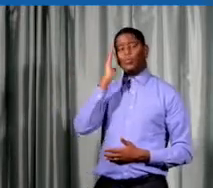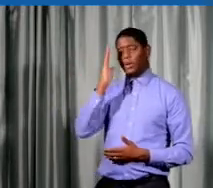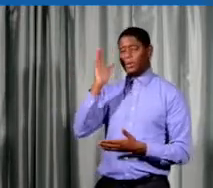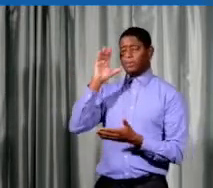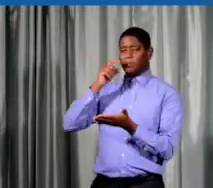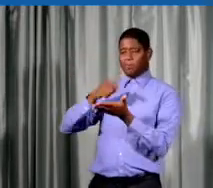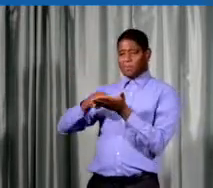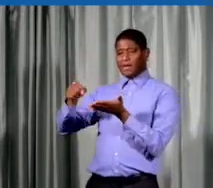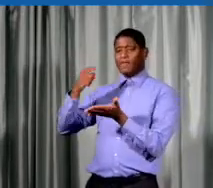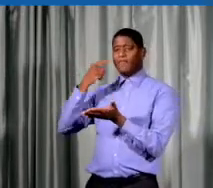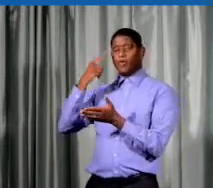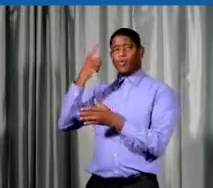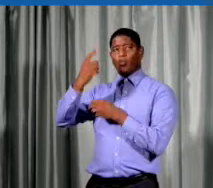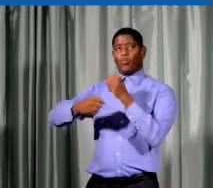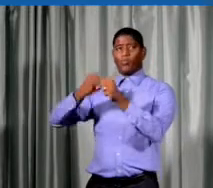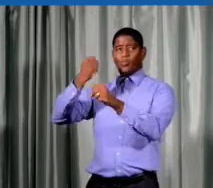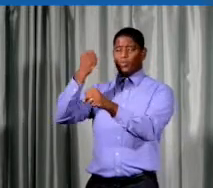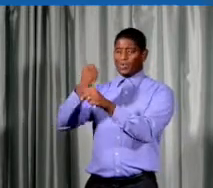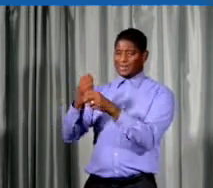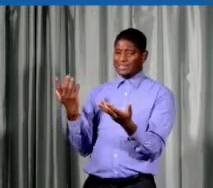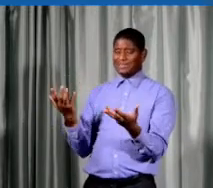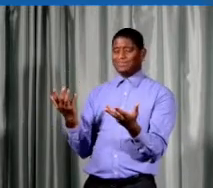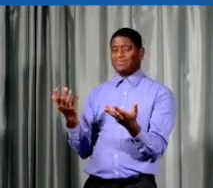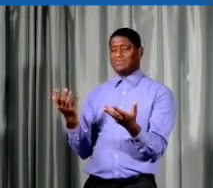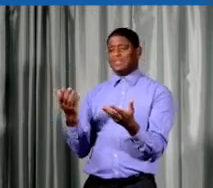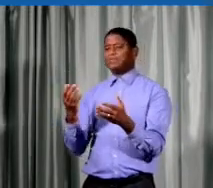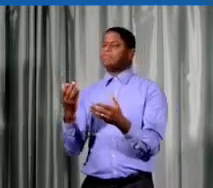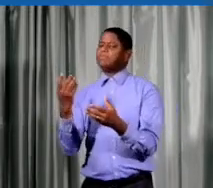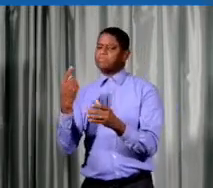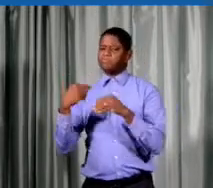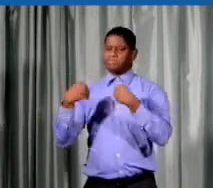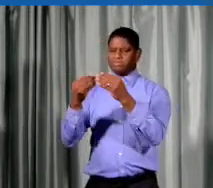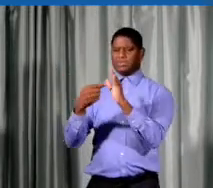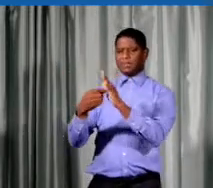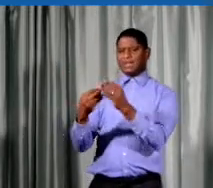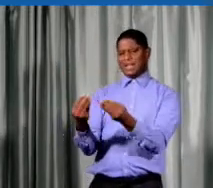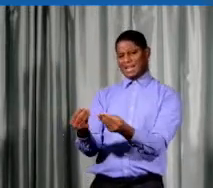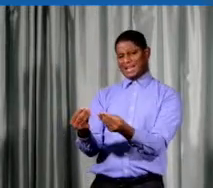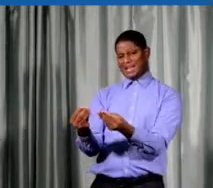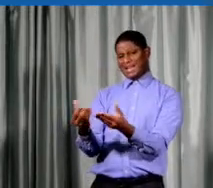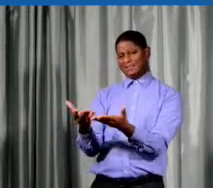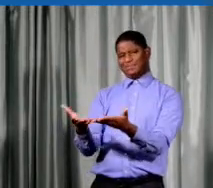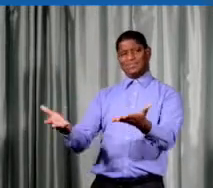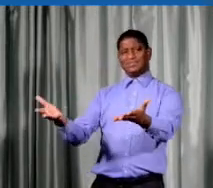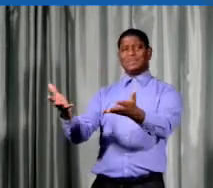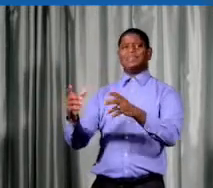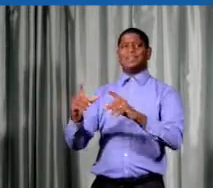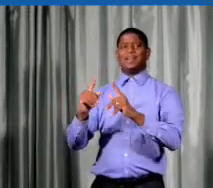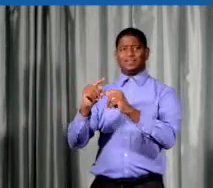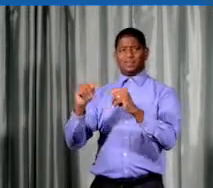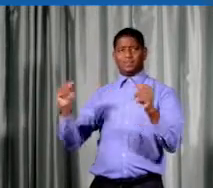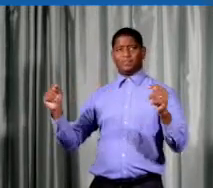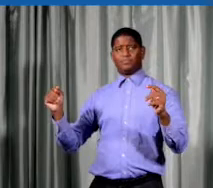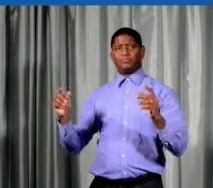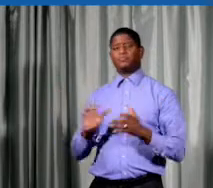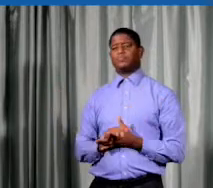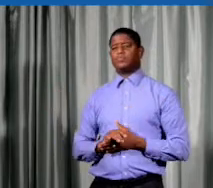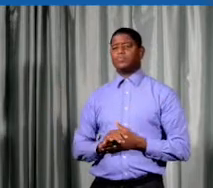equipment, furniture, you don't expect to be converted to cash within a year. Long-term